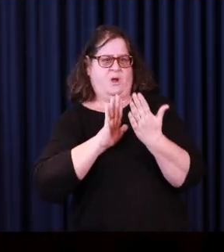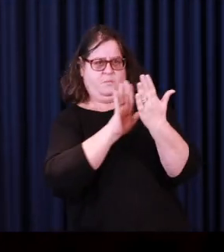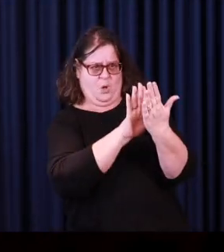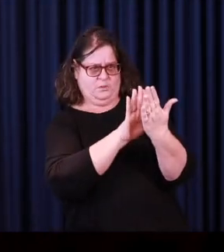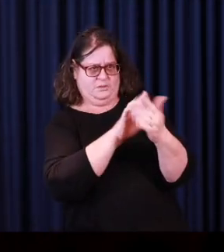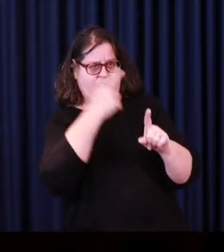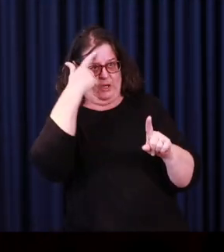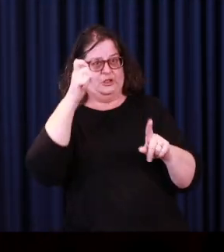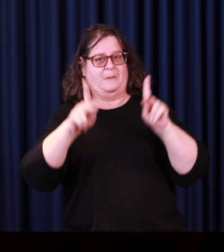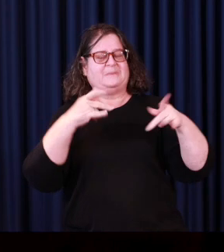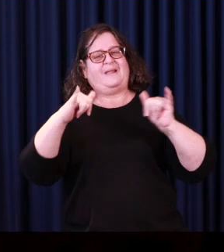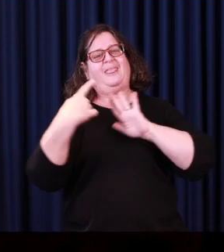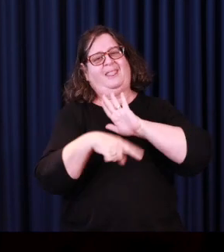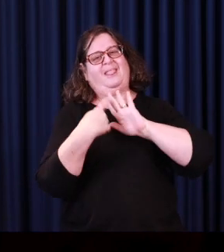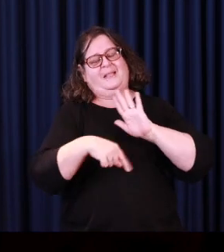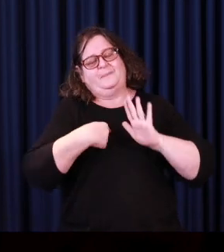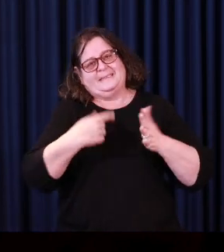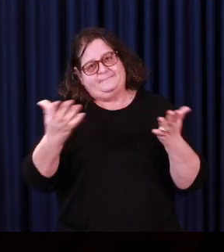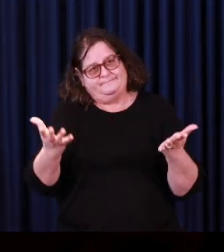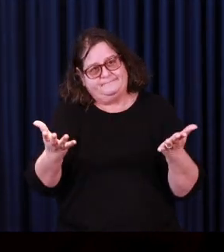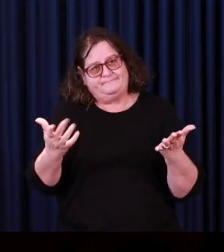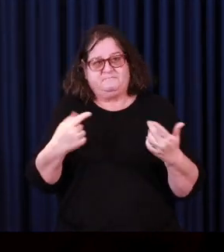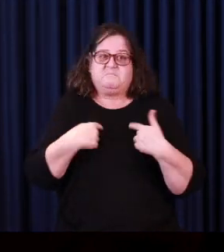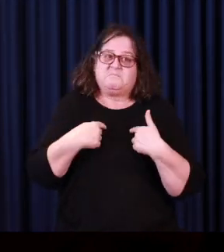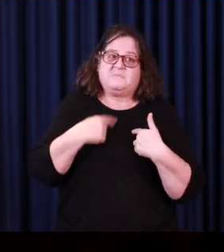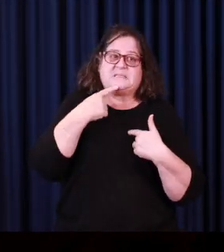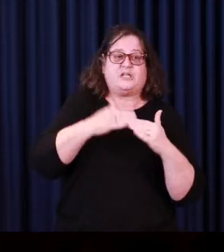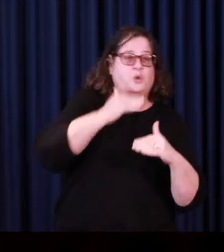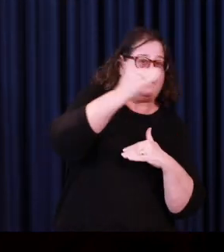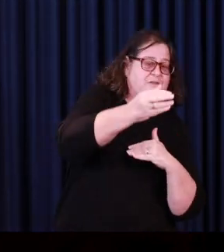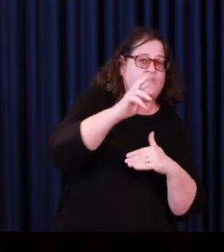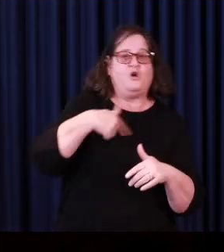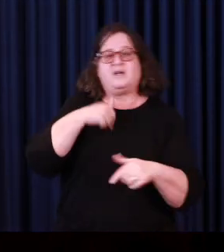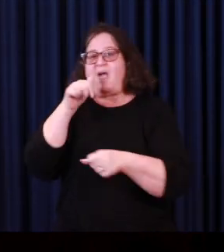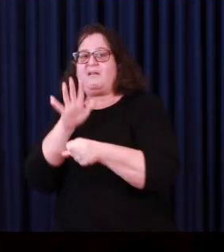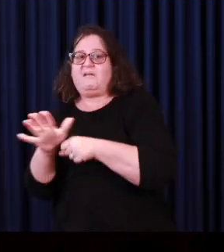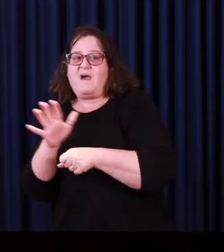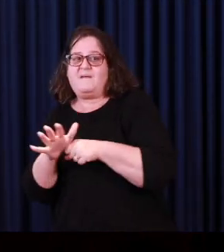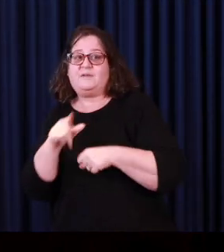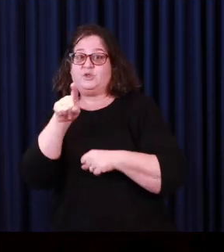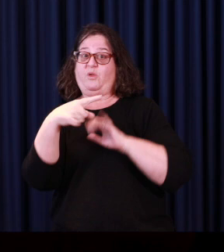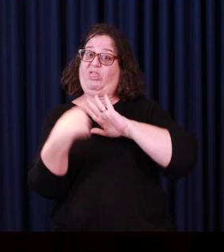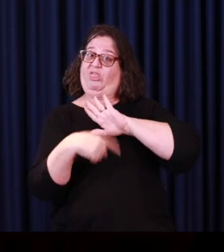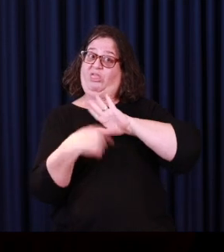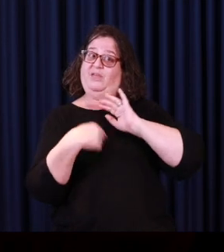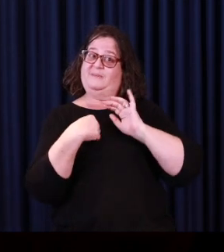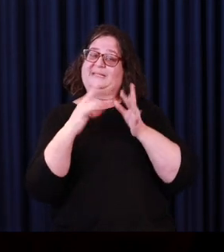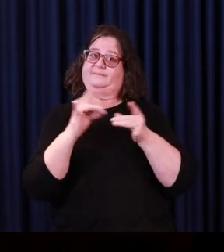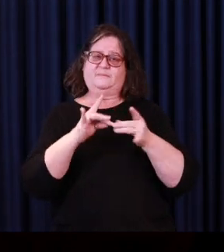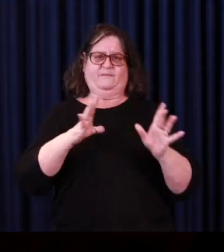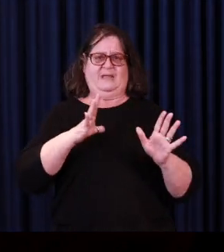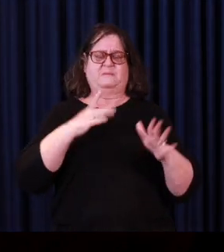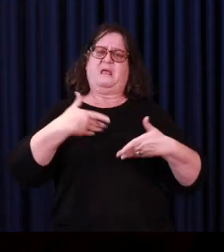directions that we're doing too much or not enough. The critics can say what they want, but the path